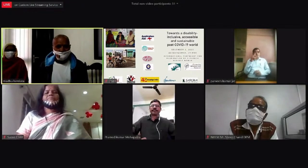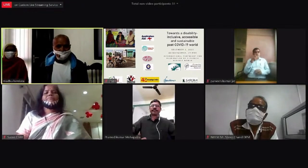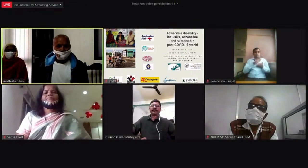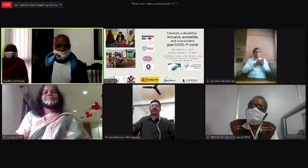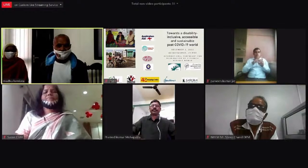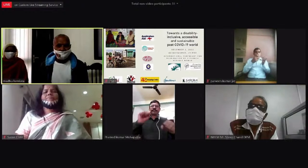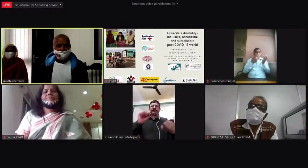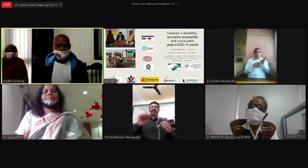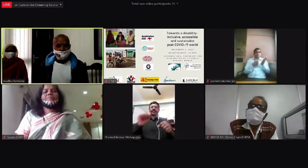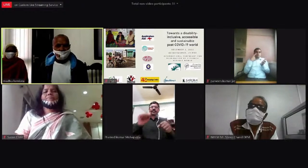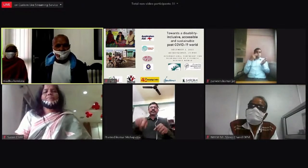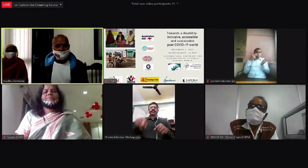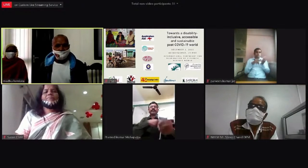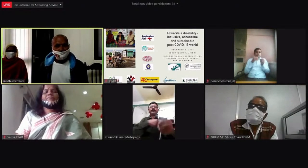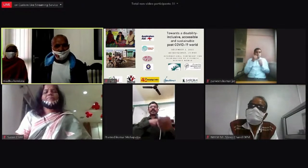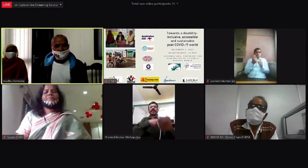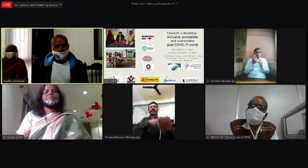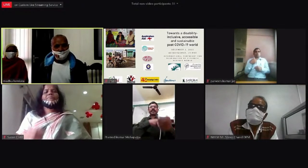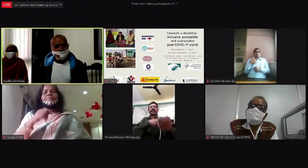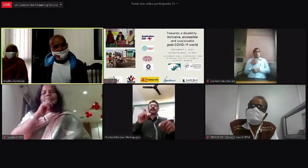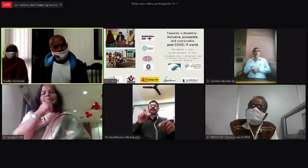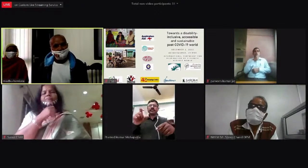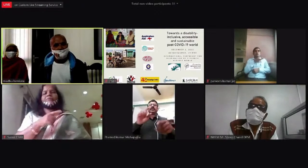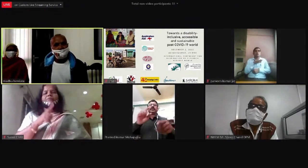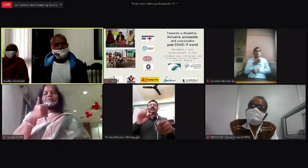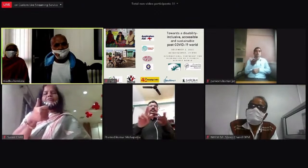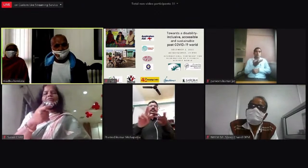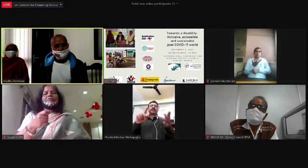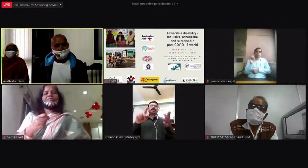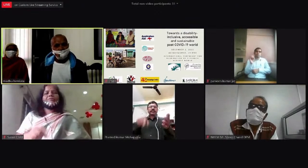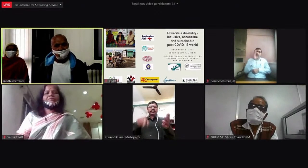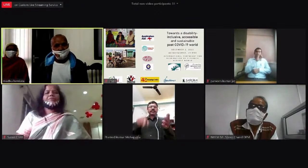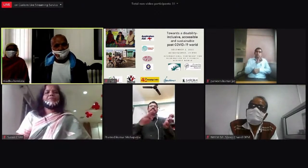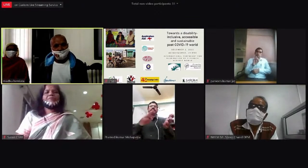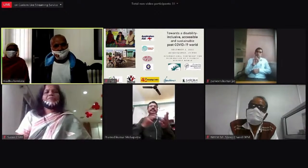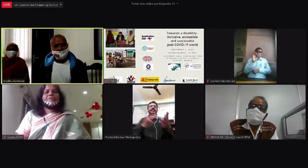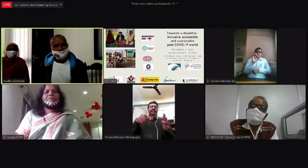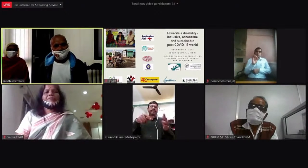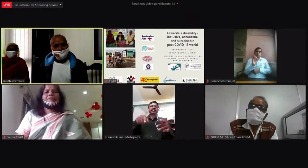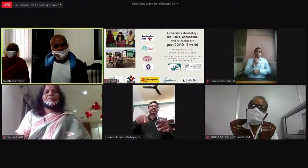Greetings, my name is Chiranji Lal. I'm 80 years old.